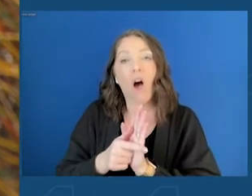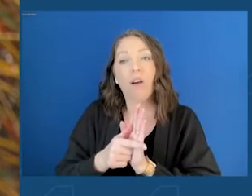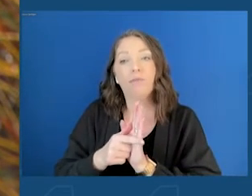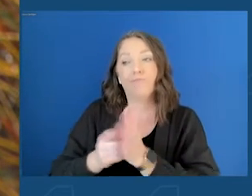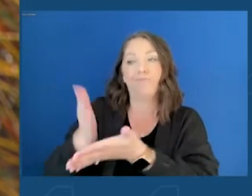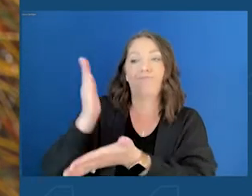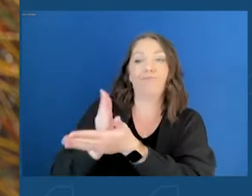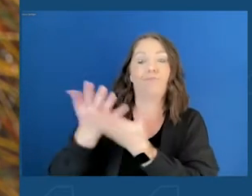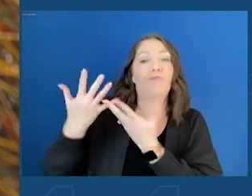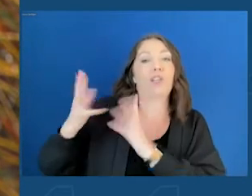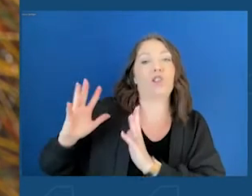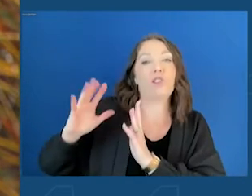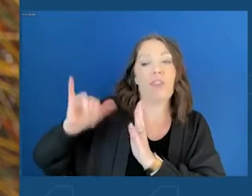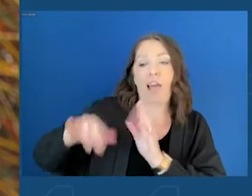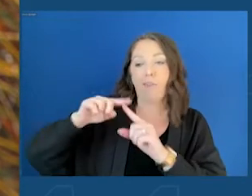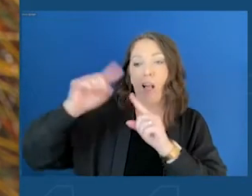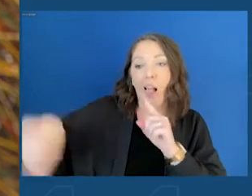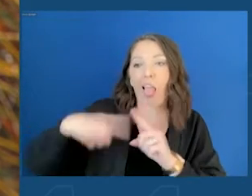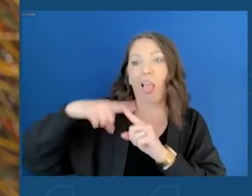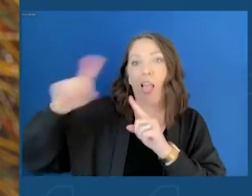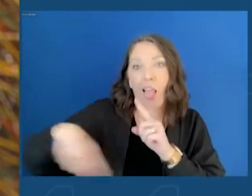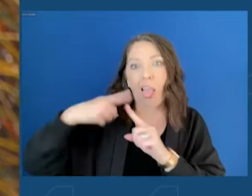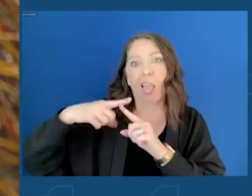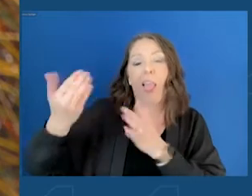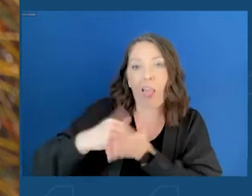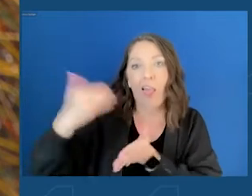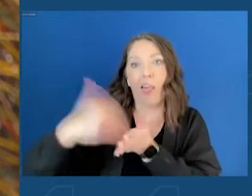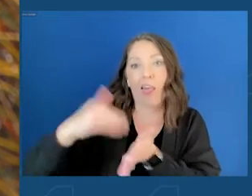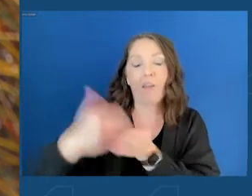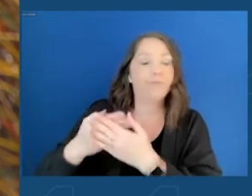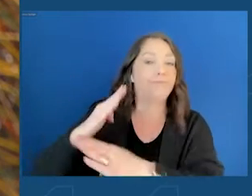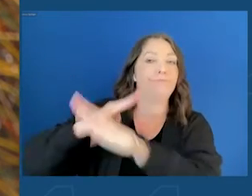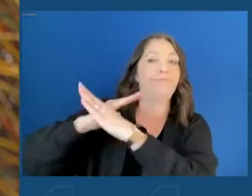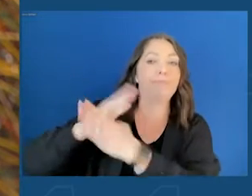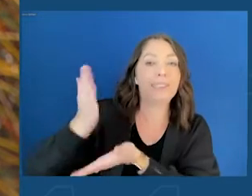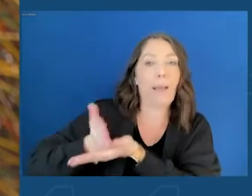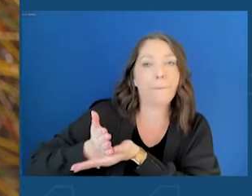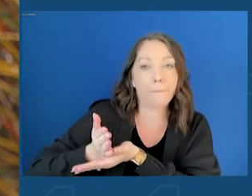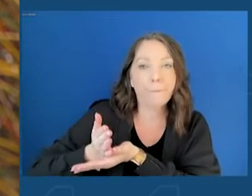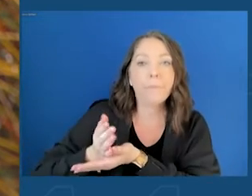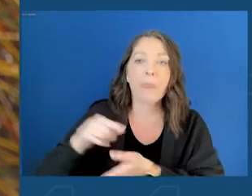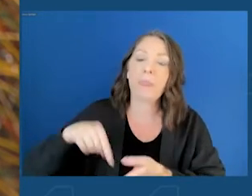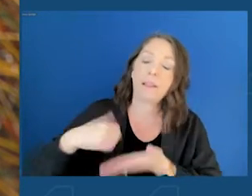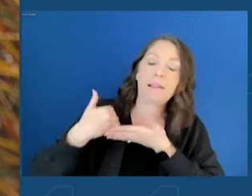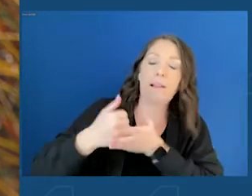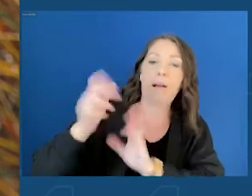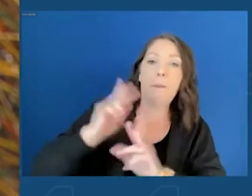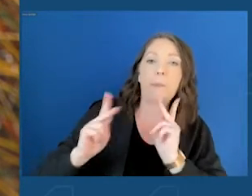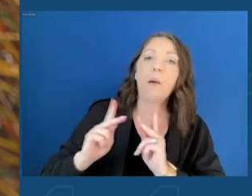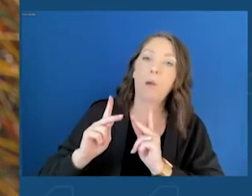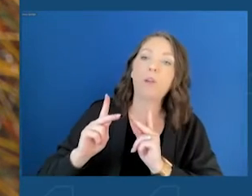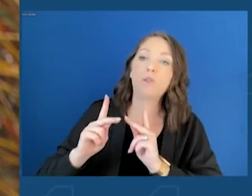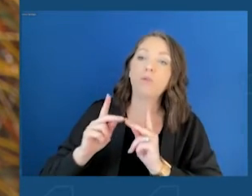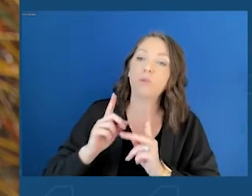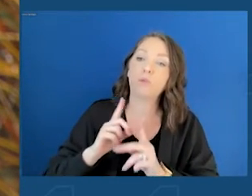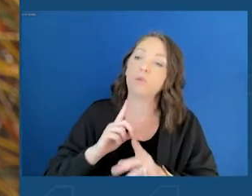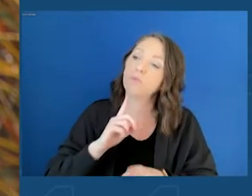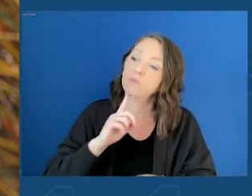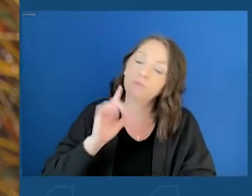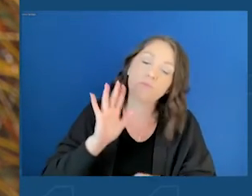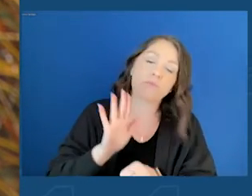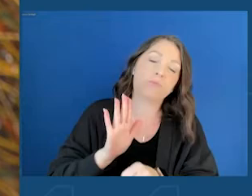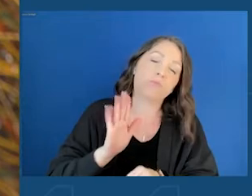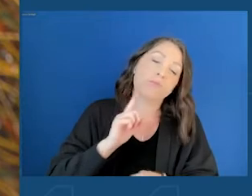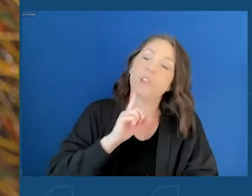cycle and gives people who have been justice involved the chance to fully contribute to their society and to